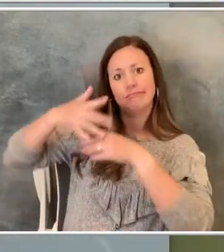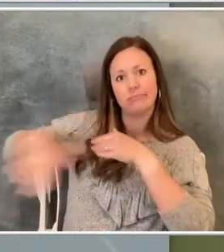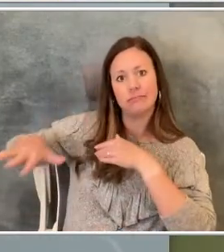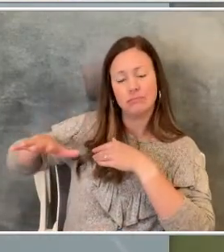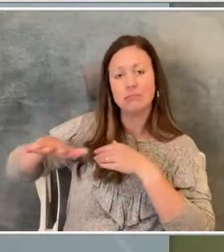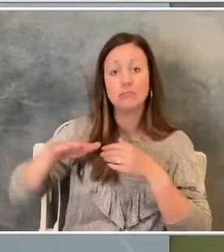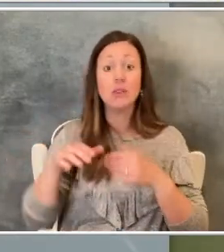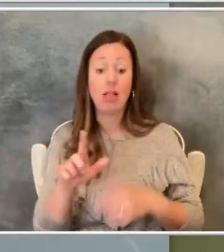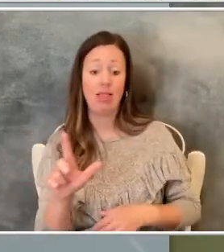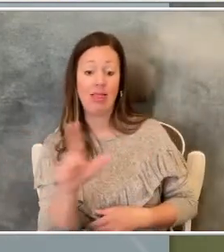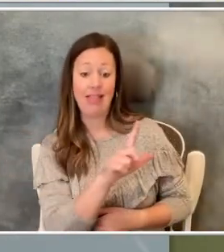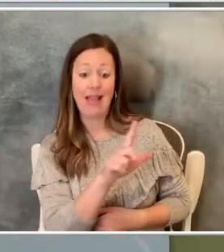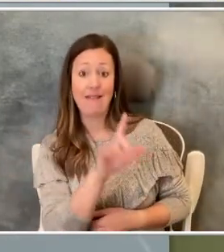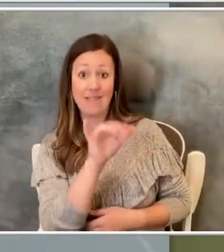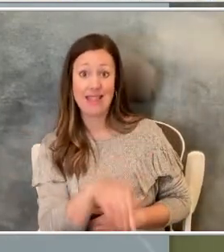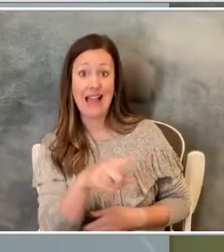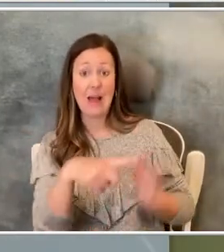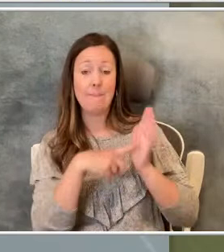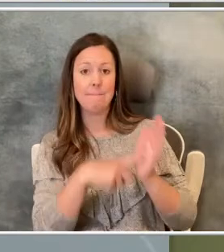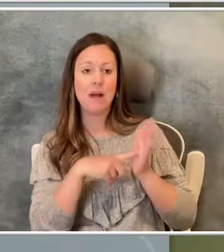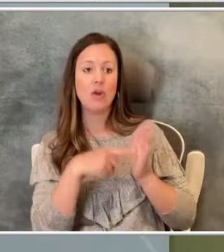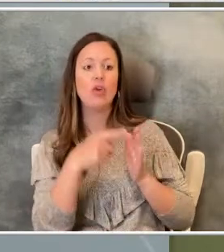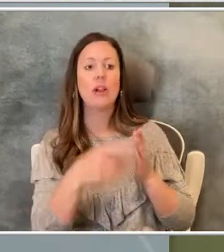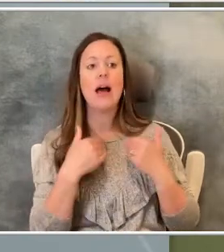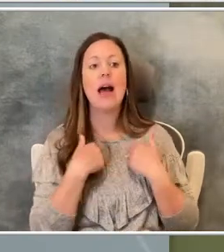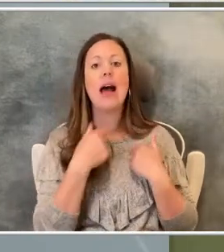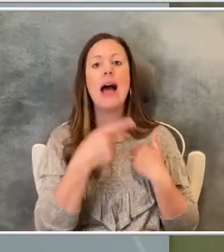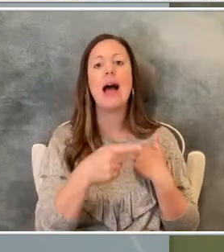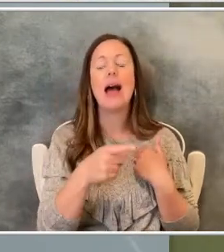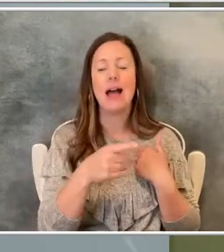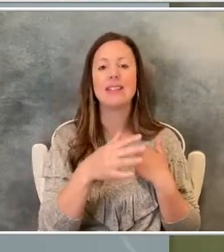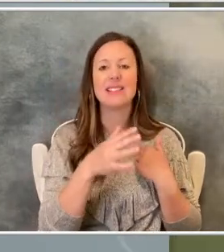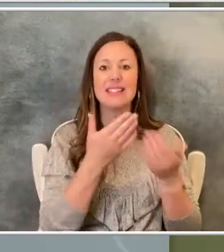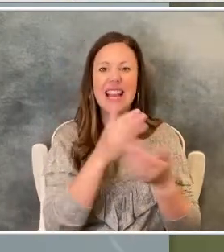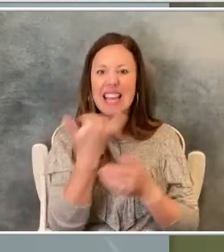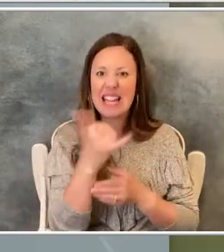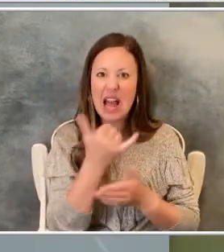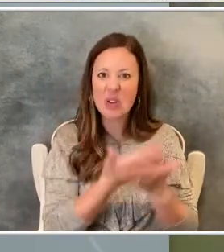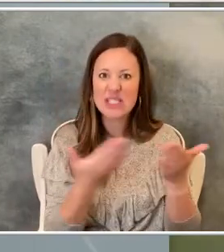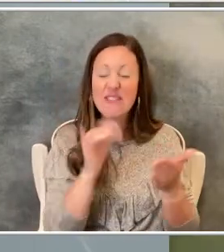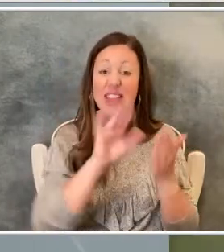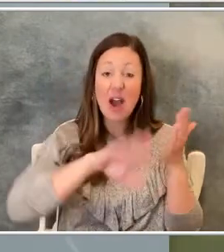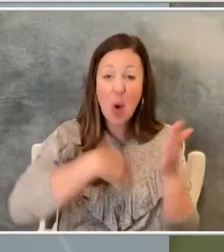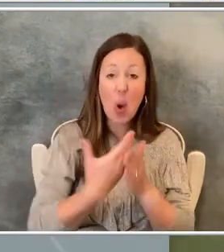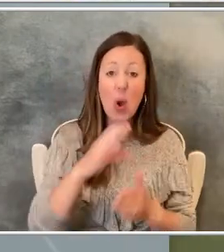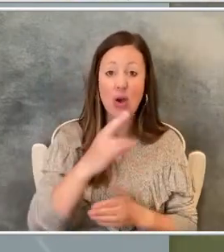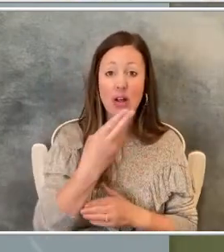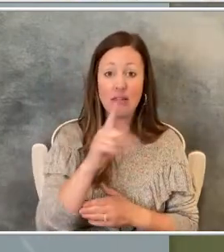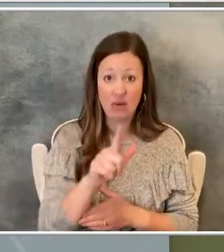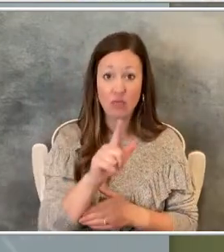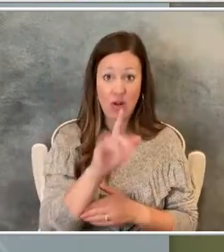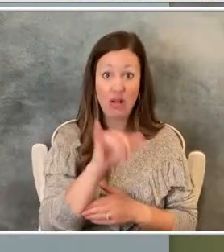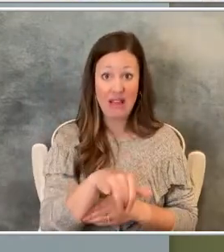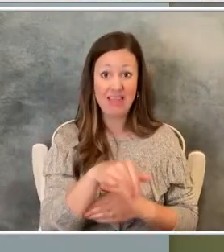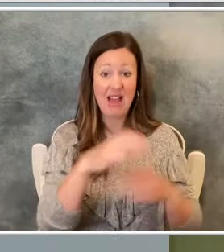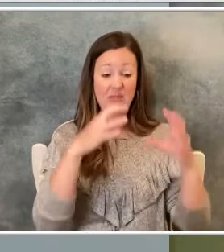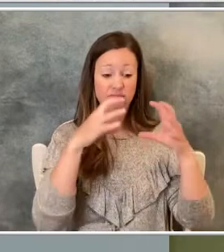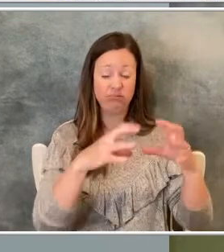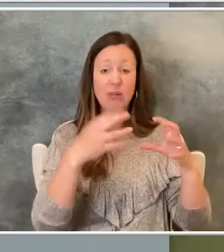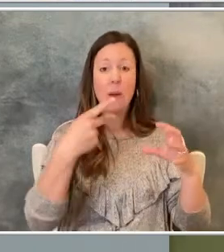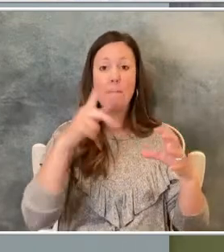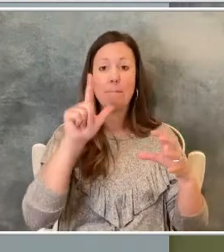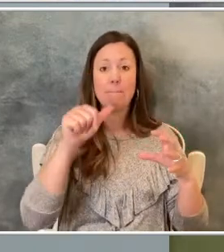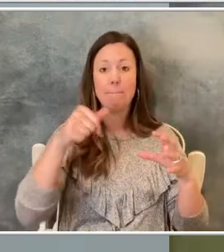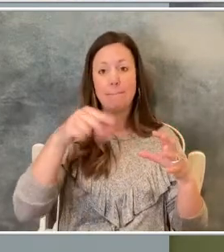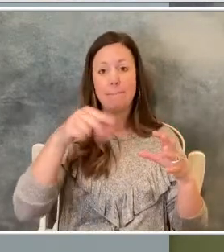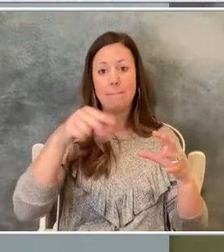is the model which has the yellow stuff in it, and that's all cholesterol, and that's plaque, that's clogging the arteries.